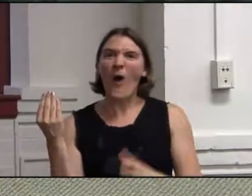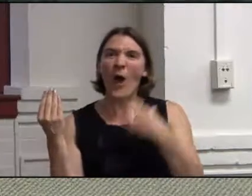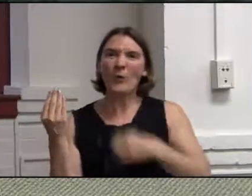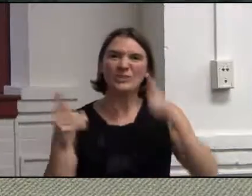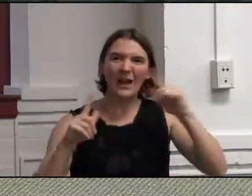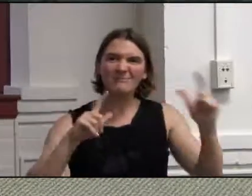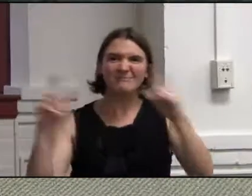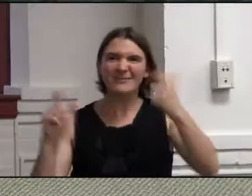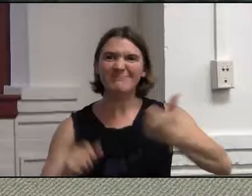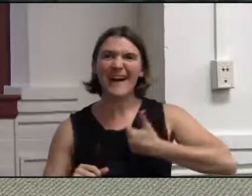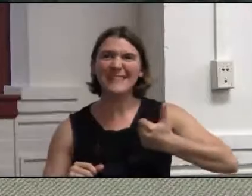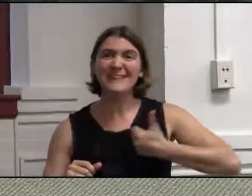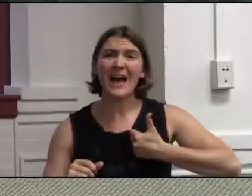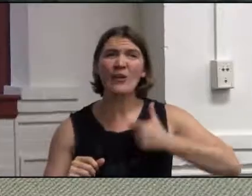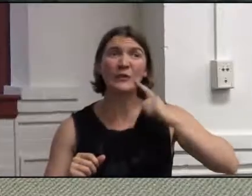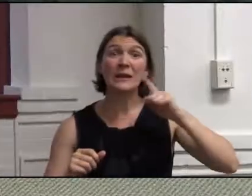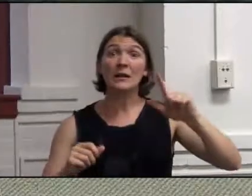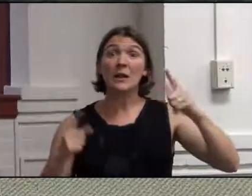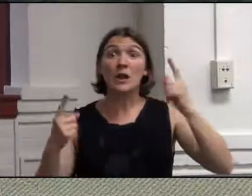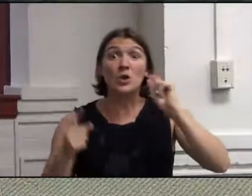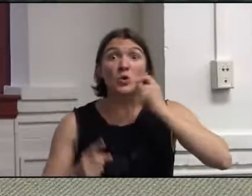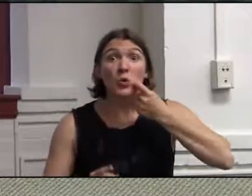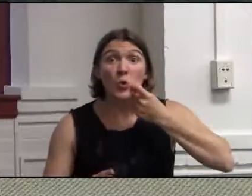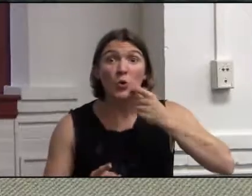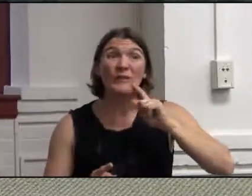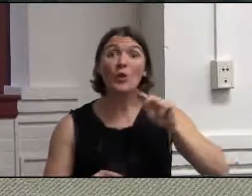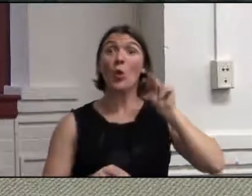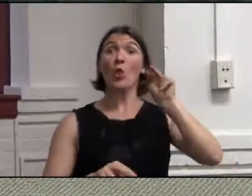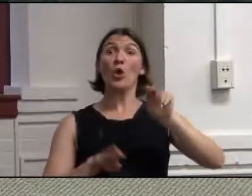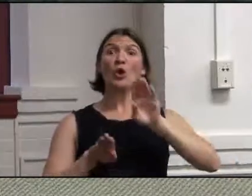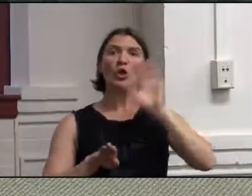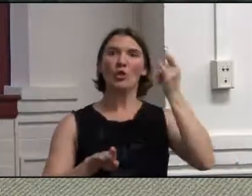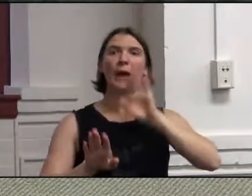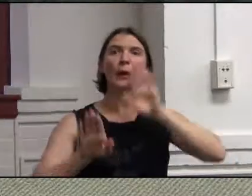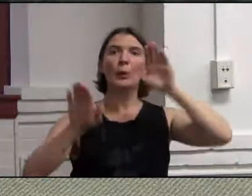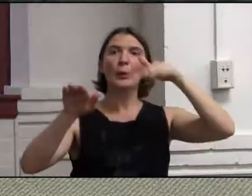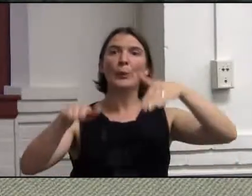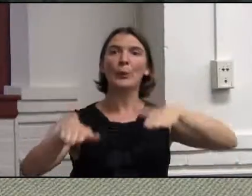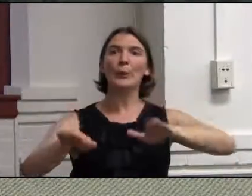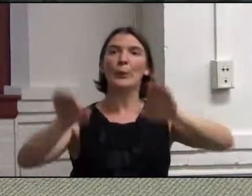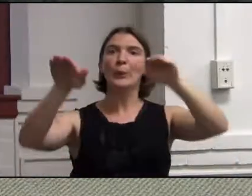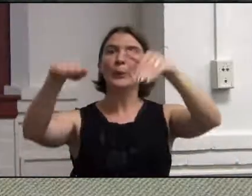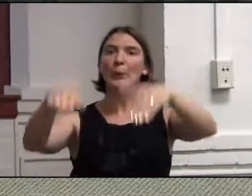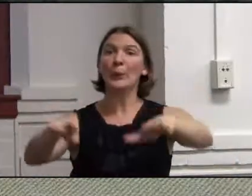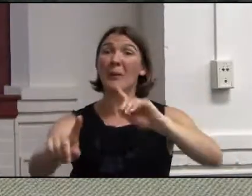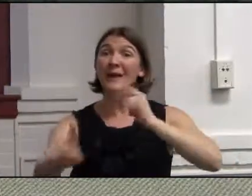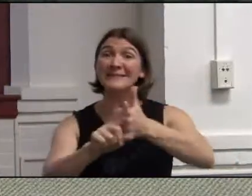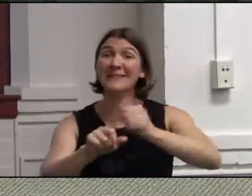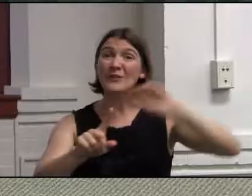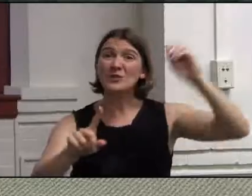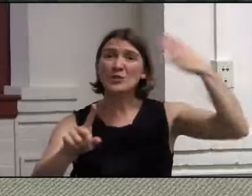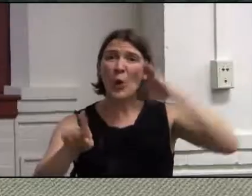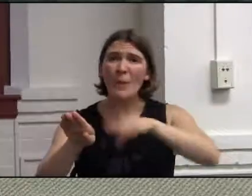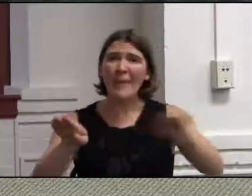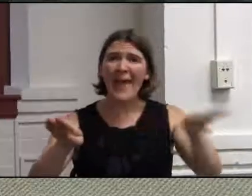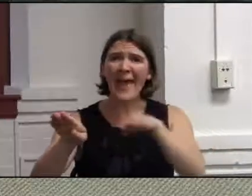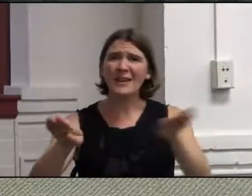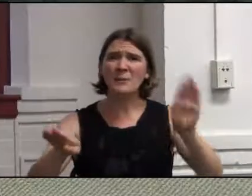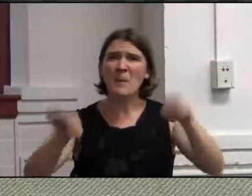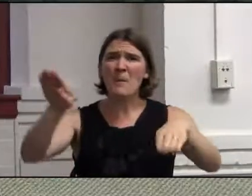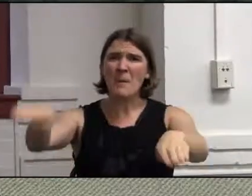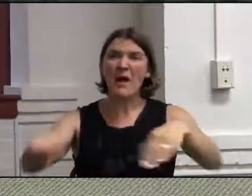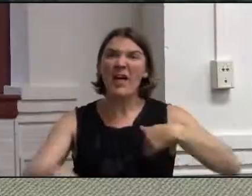taken. These panels going off like flowing waves on the ocean. It was just gorgeous. And these guys hauling these